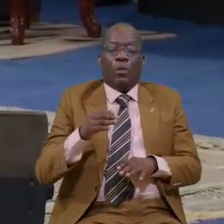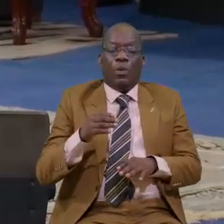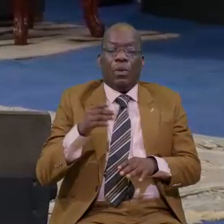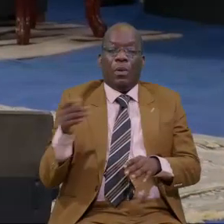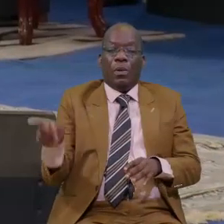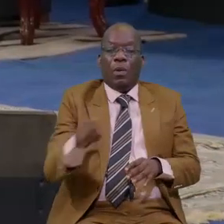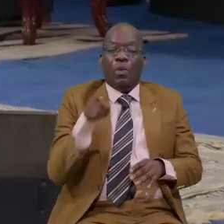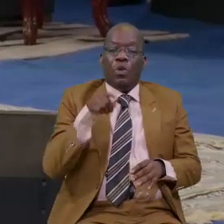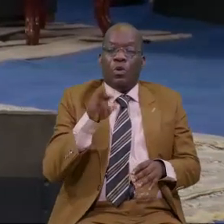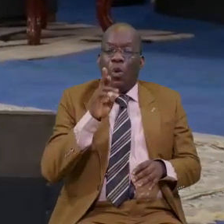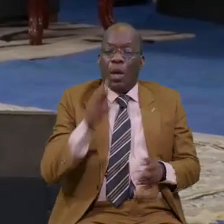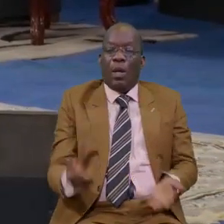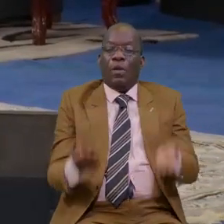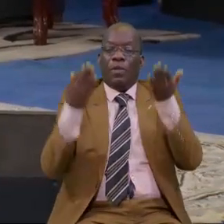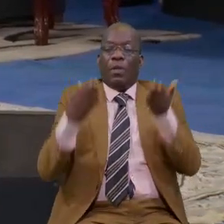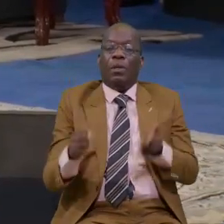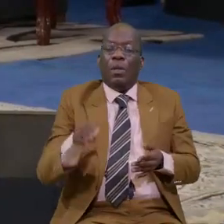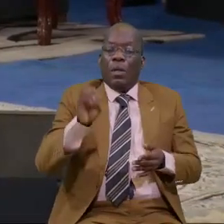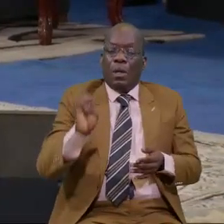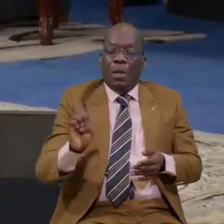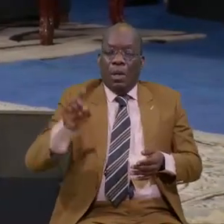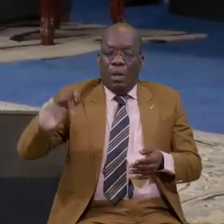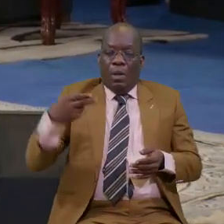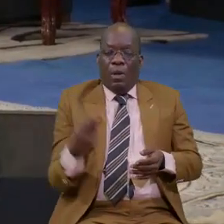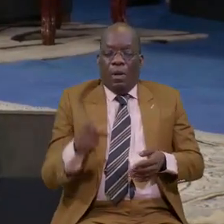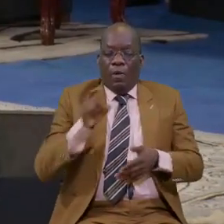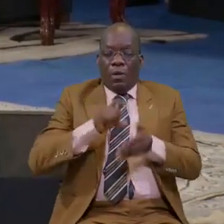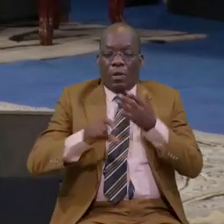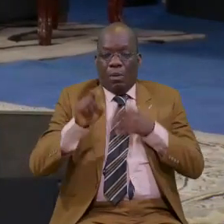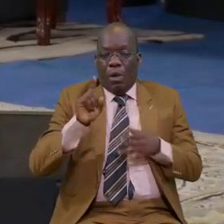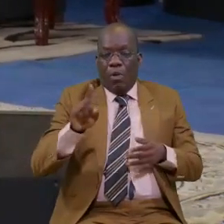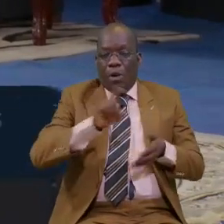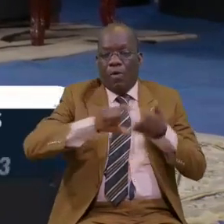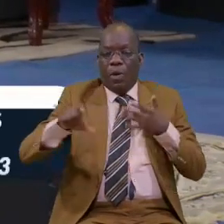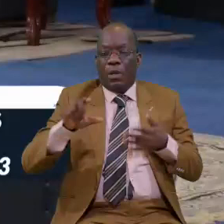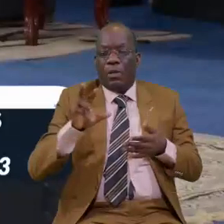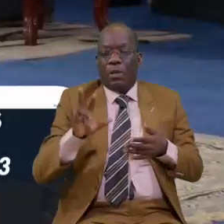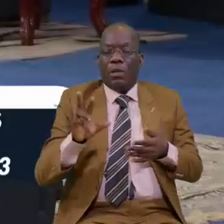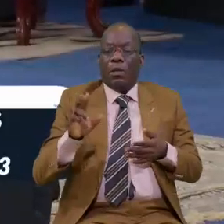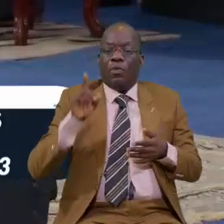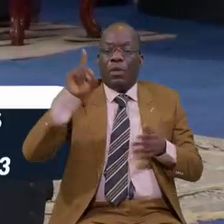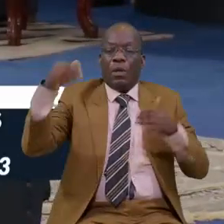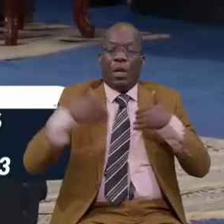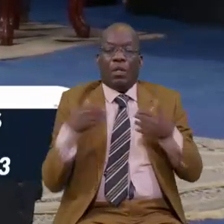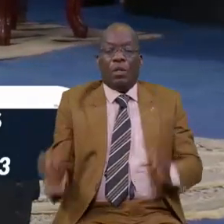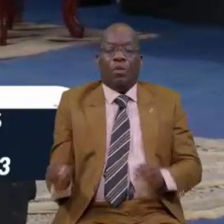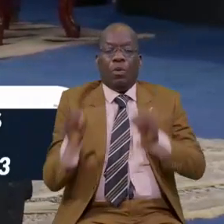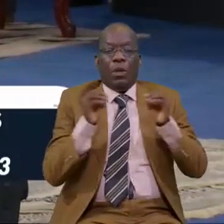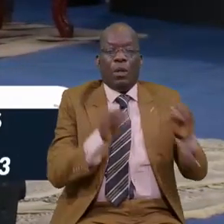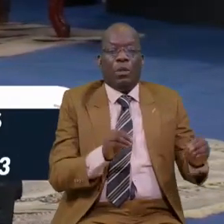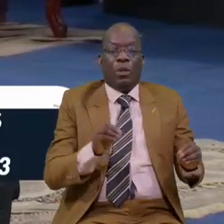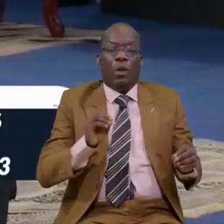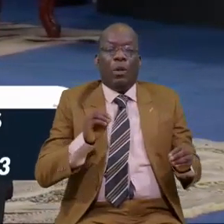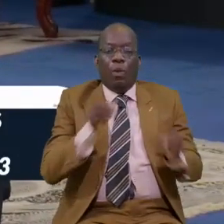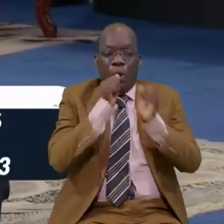Ephesians chapter 1, reading there from verse 3. It says, he has blessed us with all